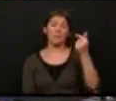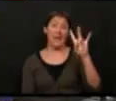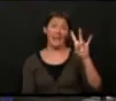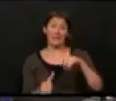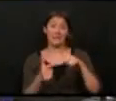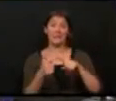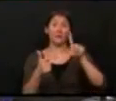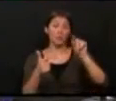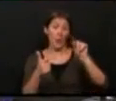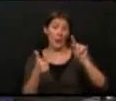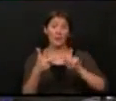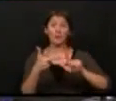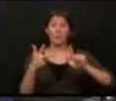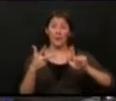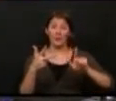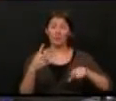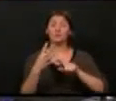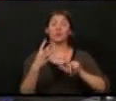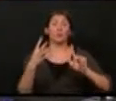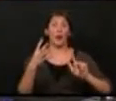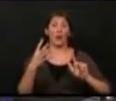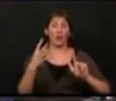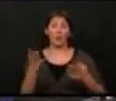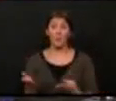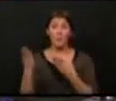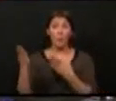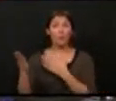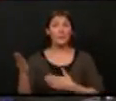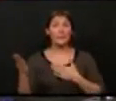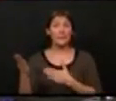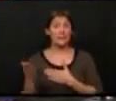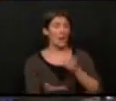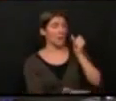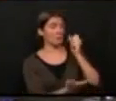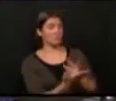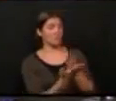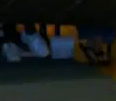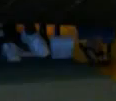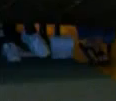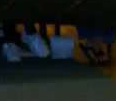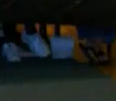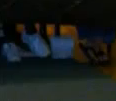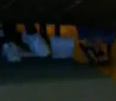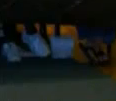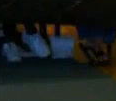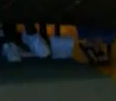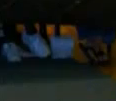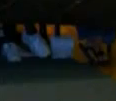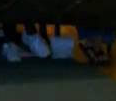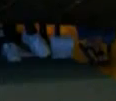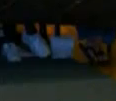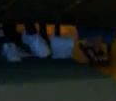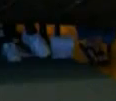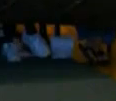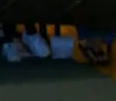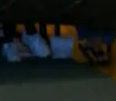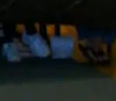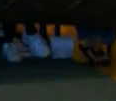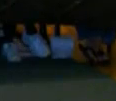October 21, and October 23. Do we have a motion to approve those minutes? So moved. All of them. We have a motion to approve the minutes from